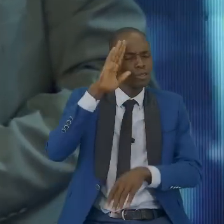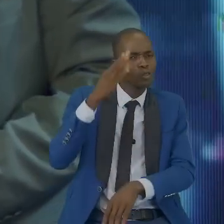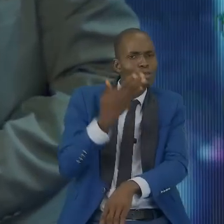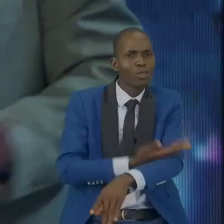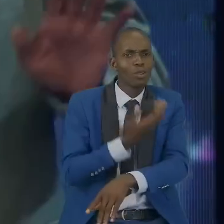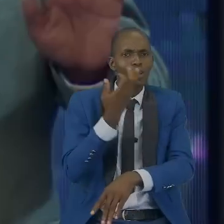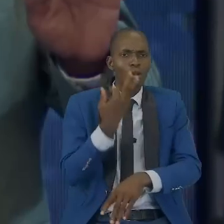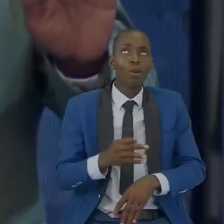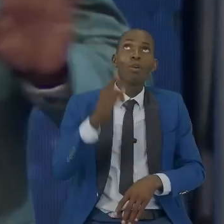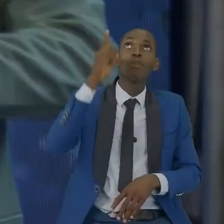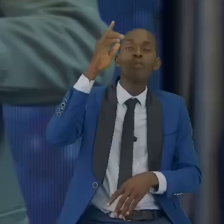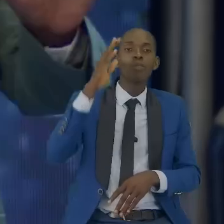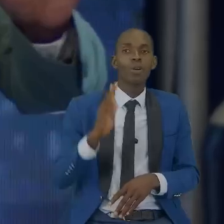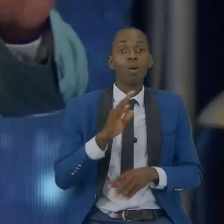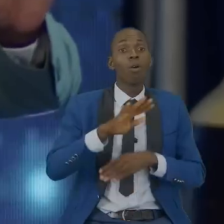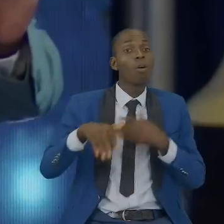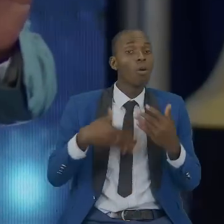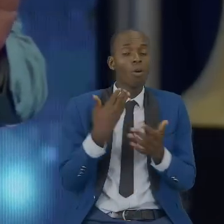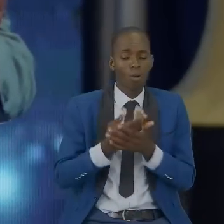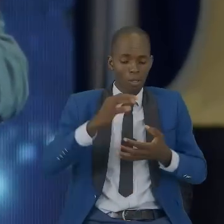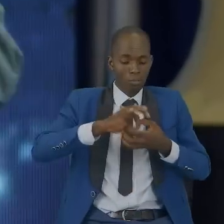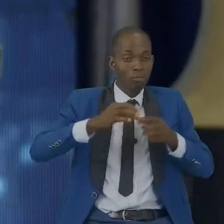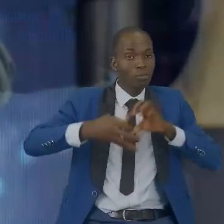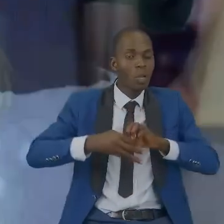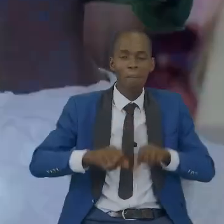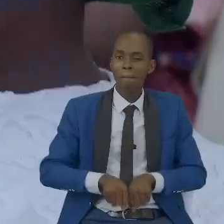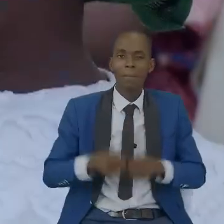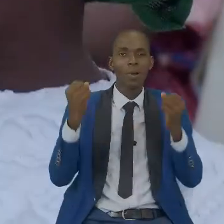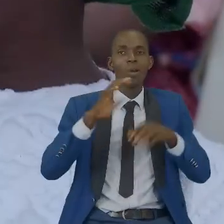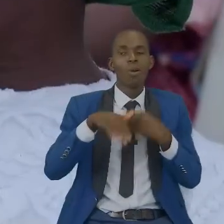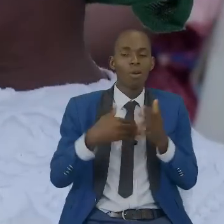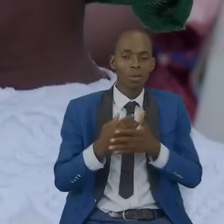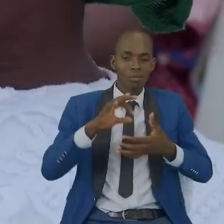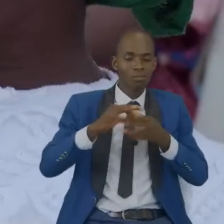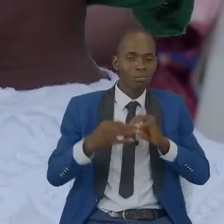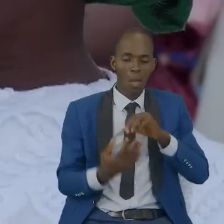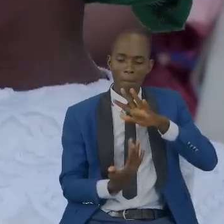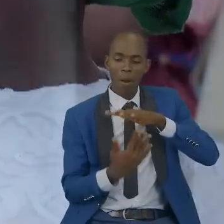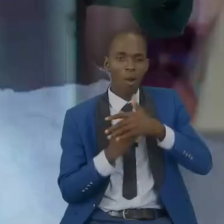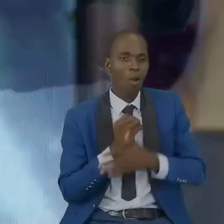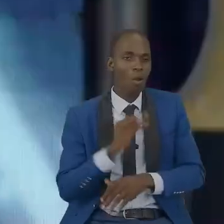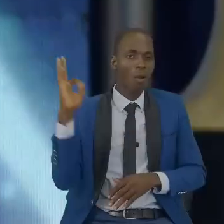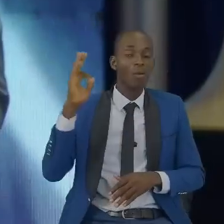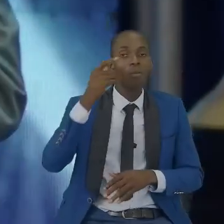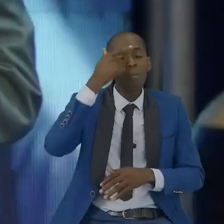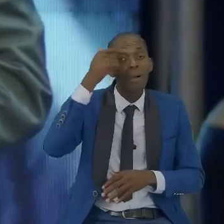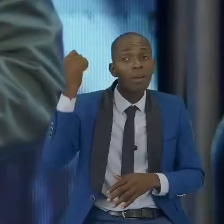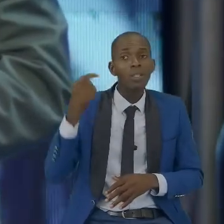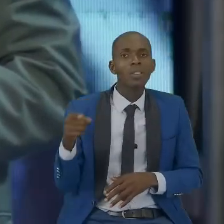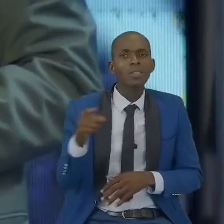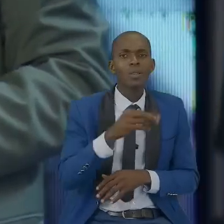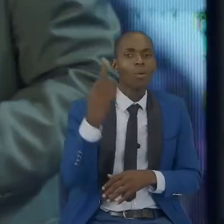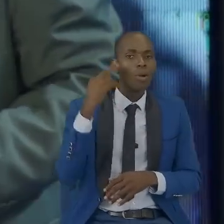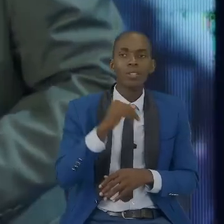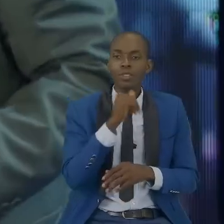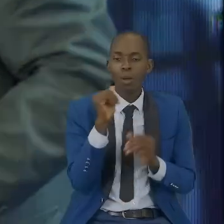Son of God. All their chains were broken, all their fetters were burnt off, because they were not bowed